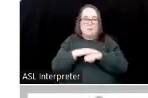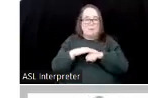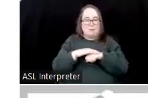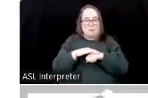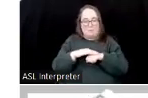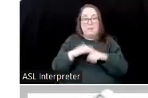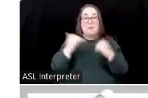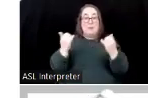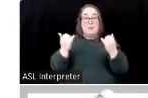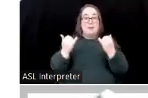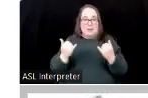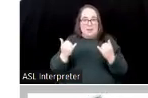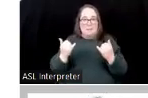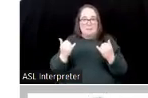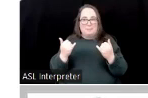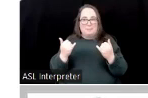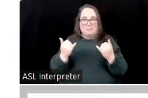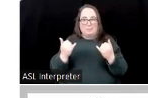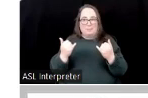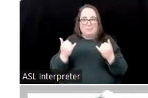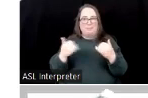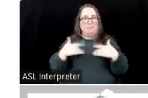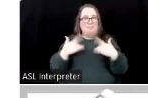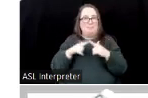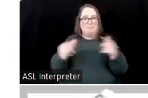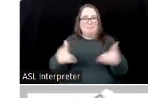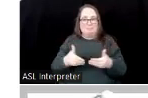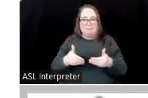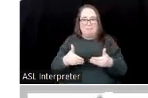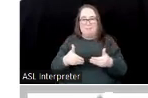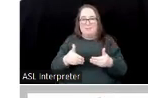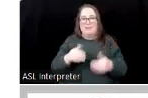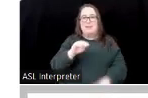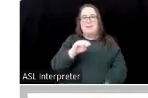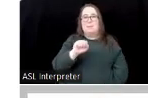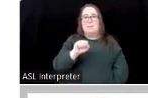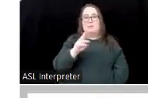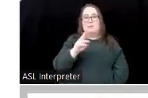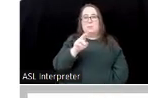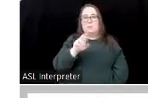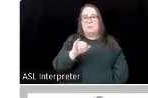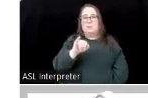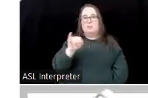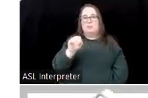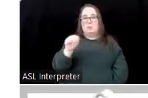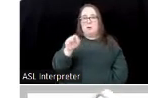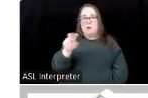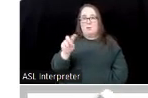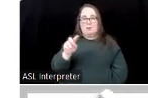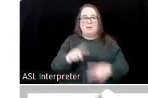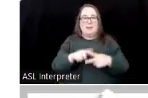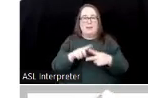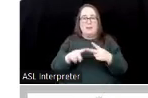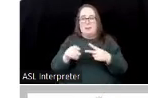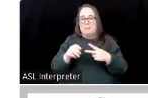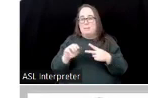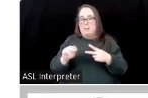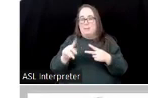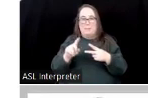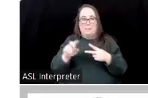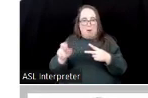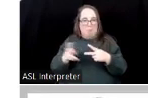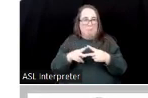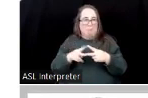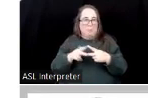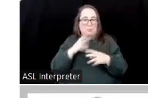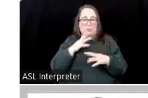And now it is my distinct pleasure to introduce you to Ms. Whitney Joy Howard and Ms. Pam Parr, who are going to share information about